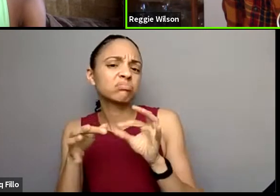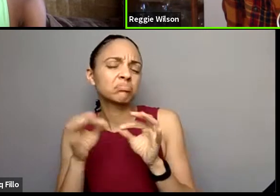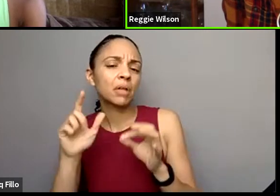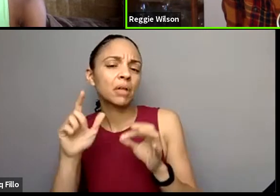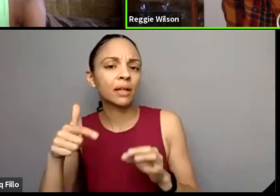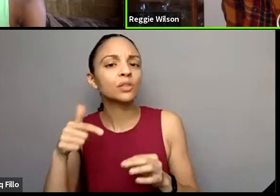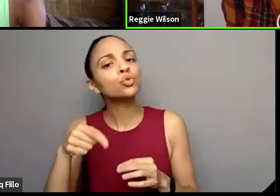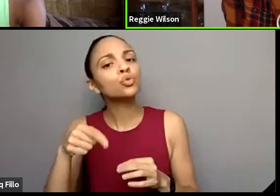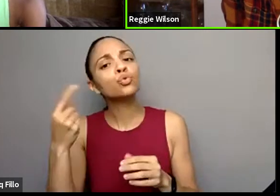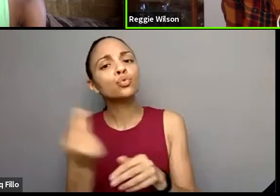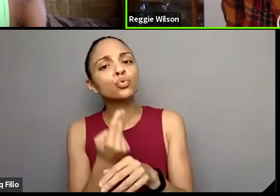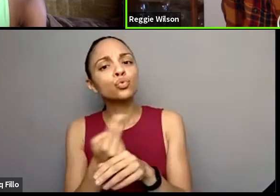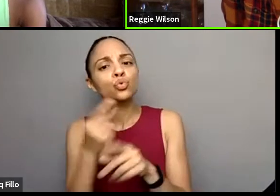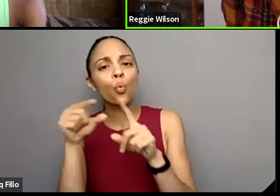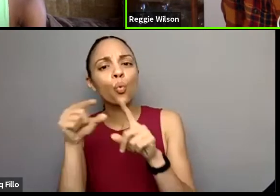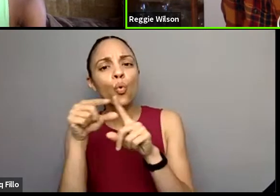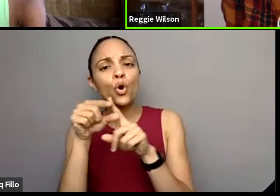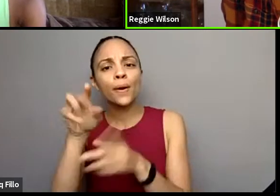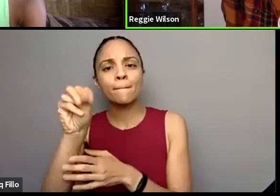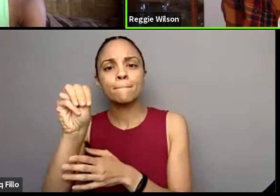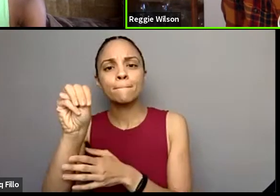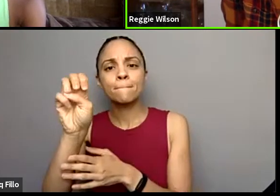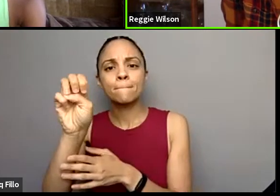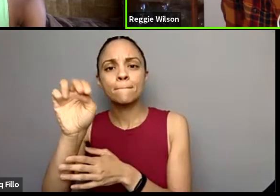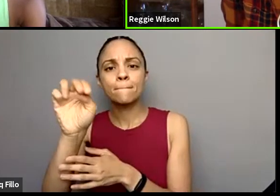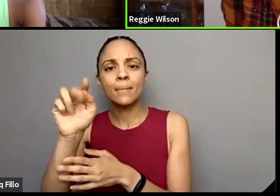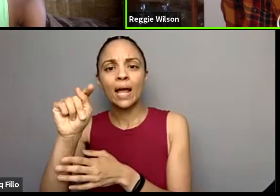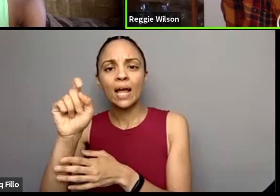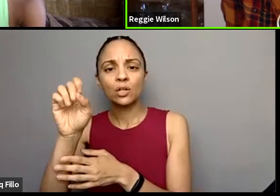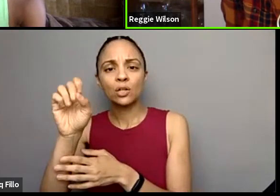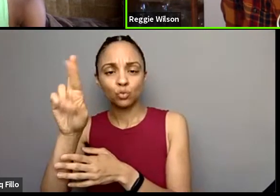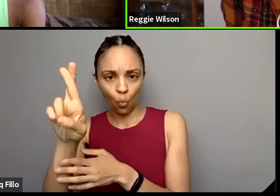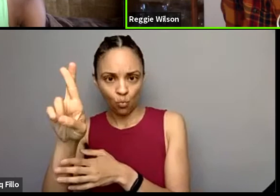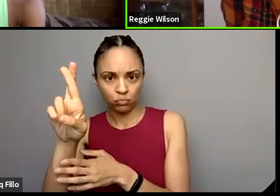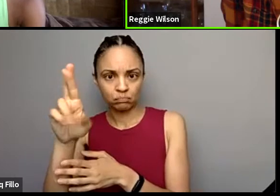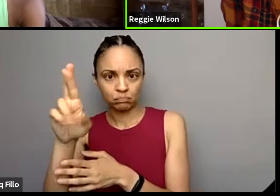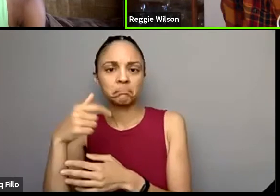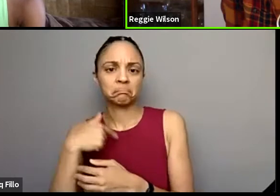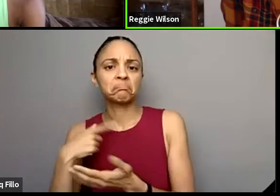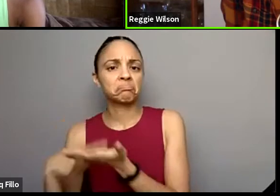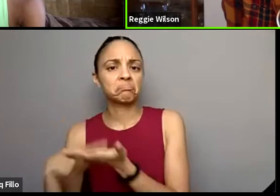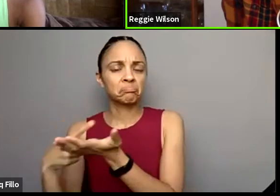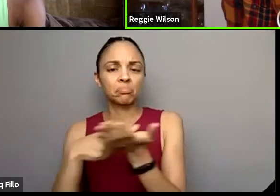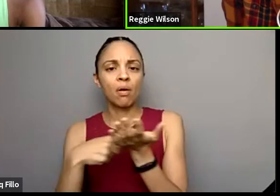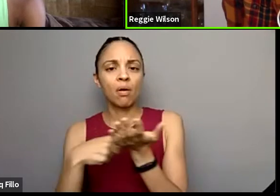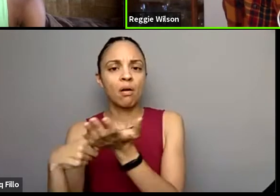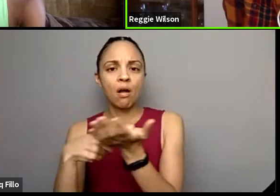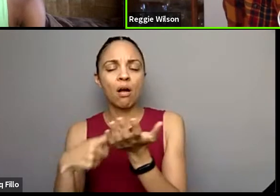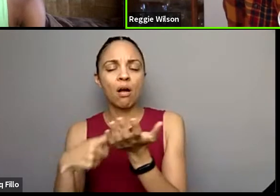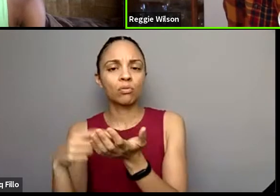talked to a number of folks about that term. Because I feel like when I was coming up,